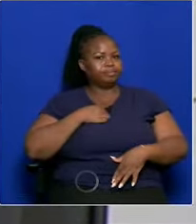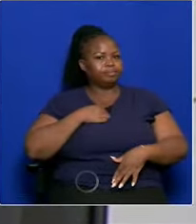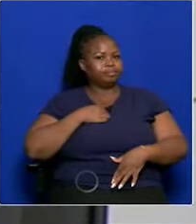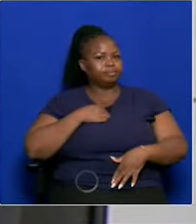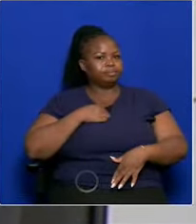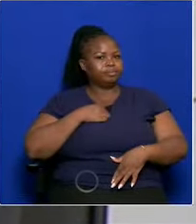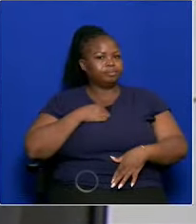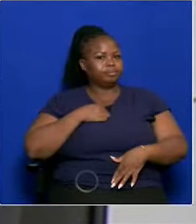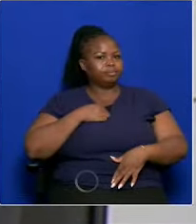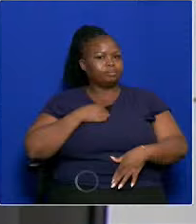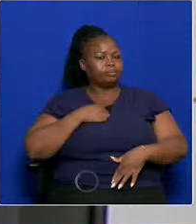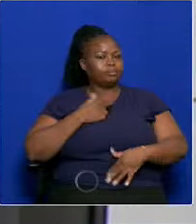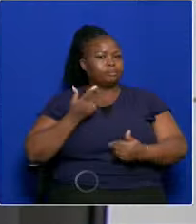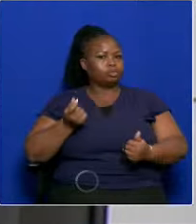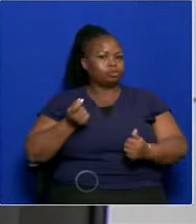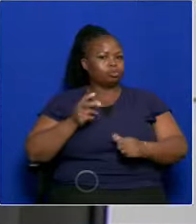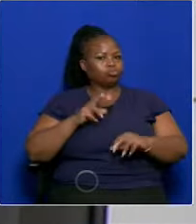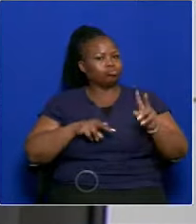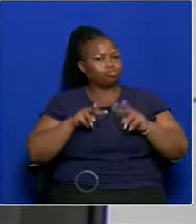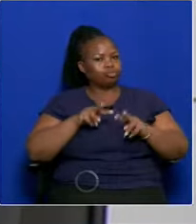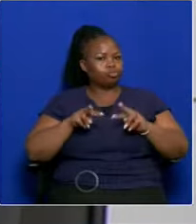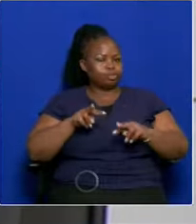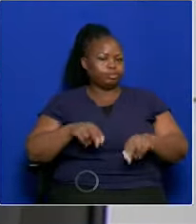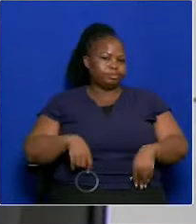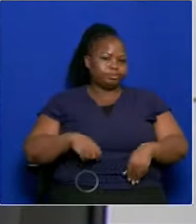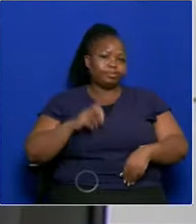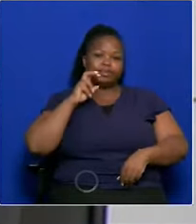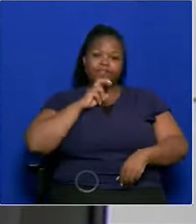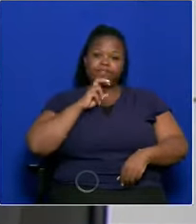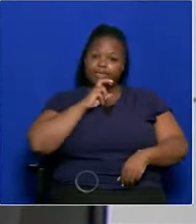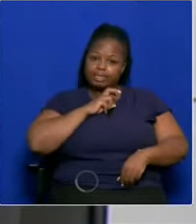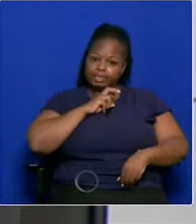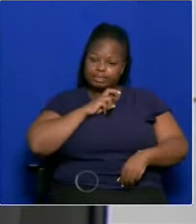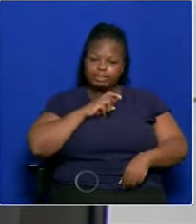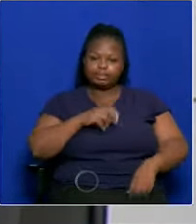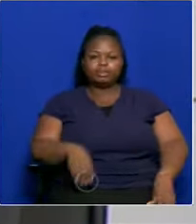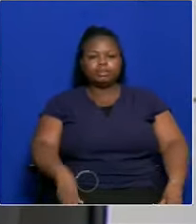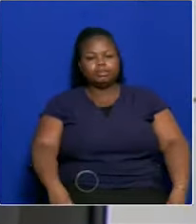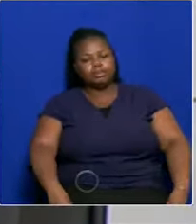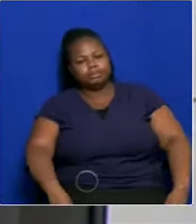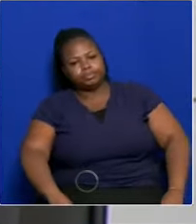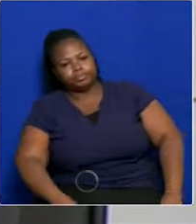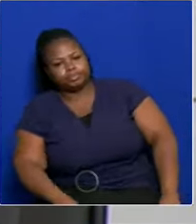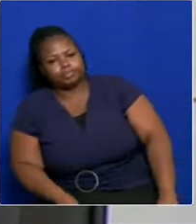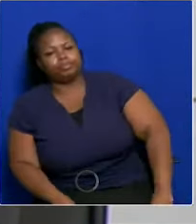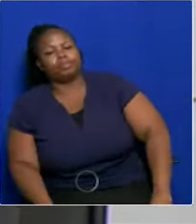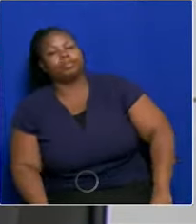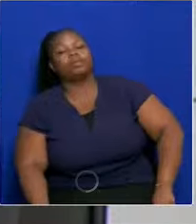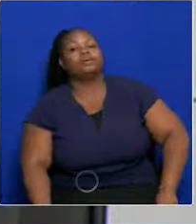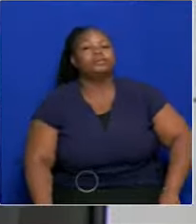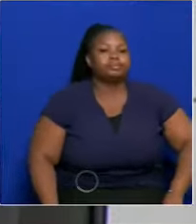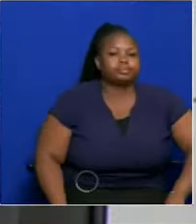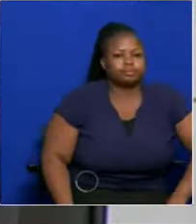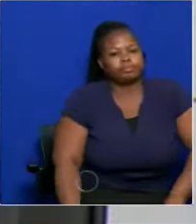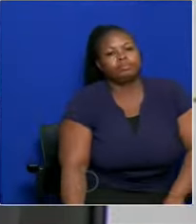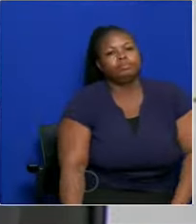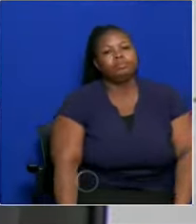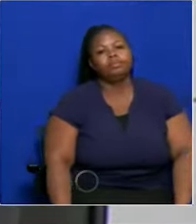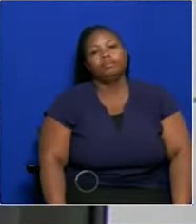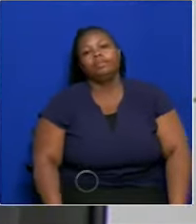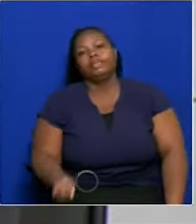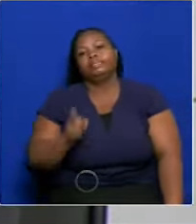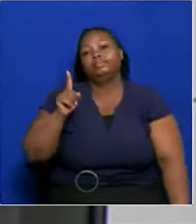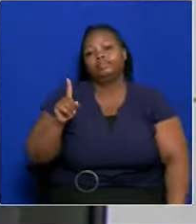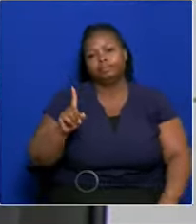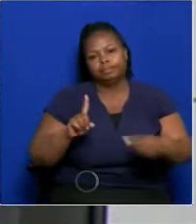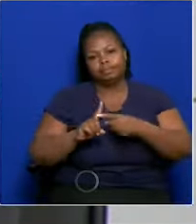do an inspection. So Fridays, when Mbilini is this other side, we will go to that restaurant before we go